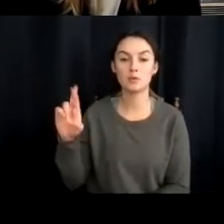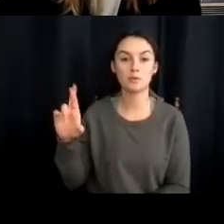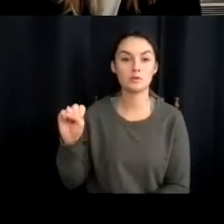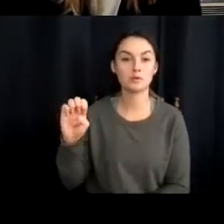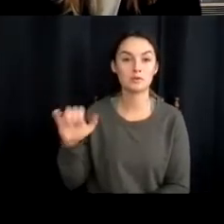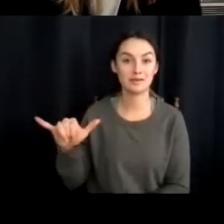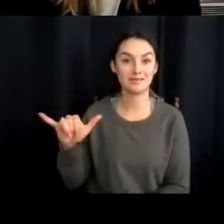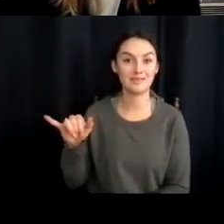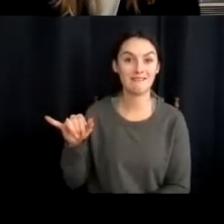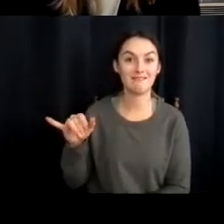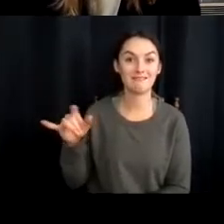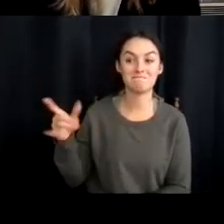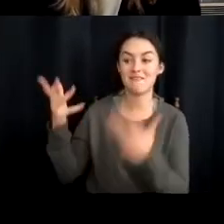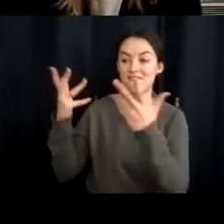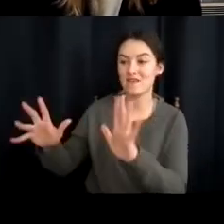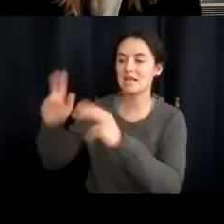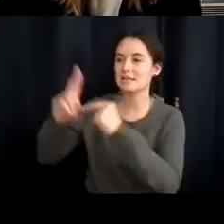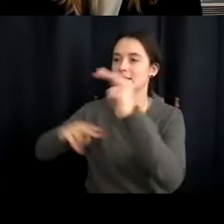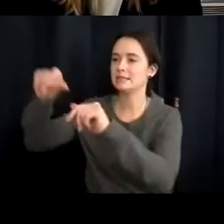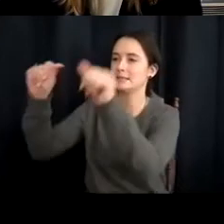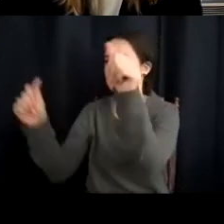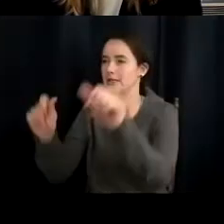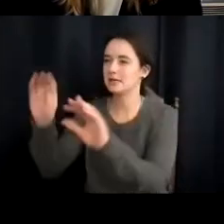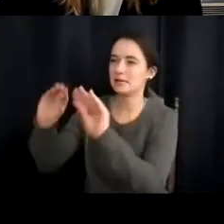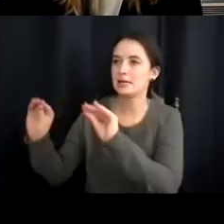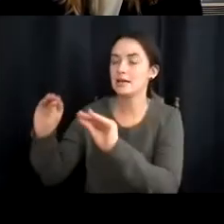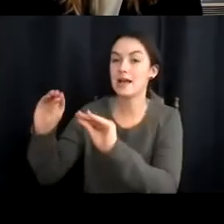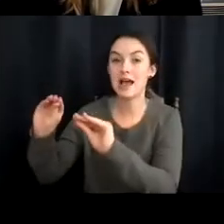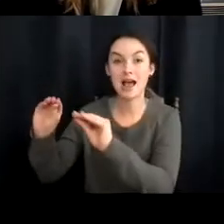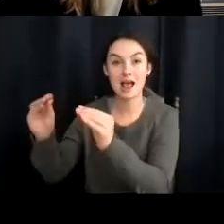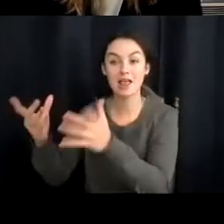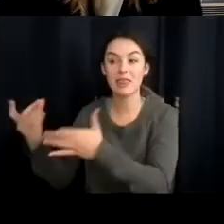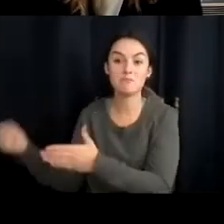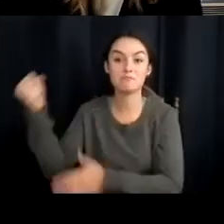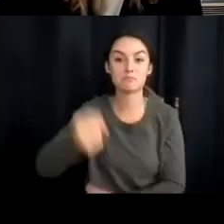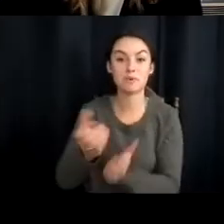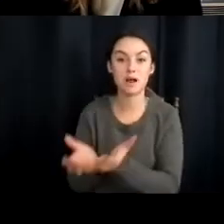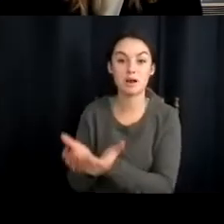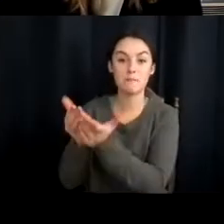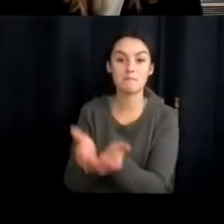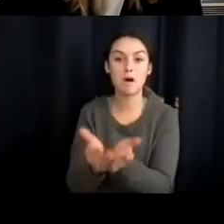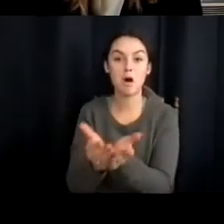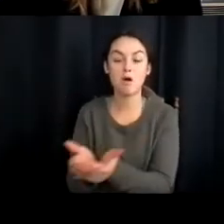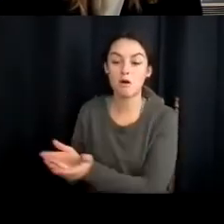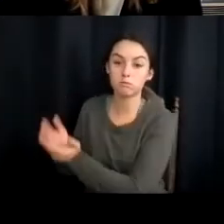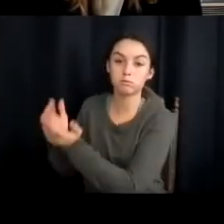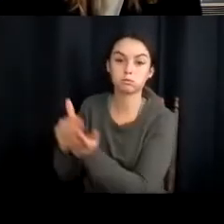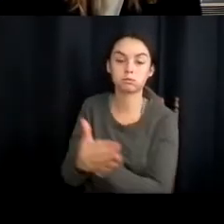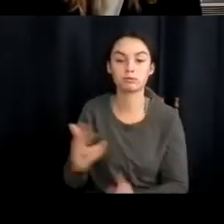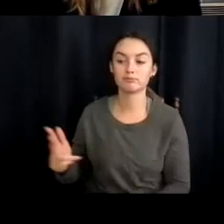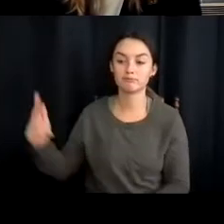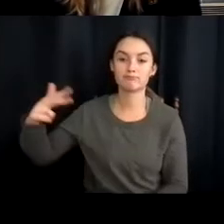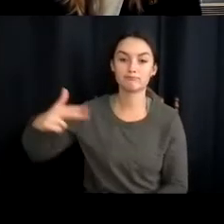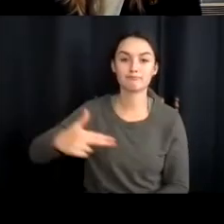on a boat that went down the East Coast, through the Gulf of Mexico, up the Panama Canal, and up the West Coast of